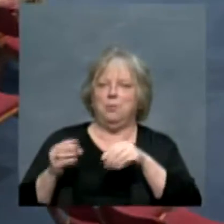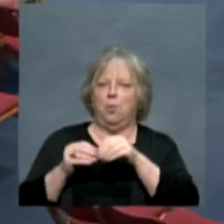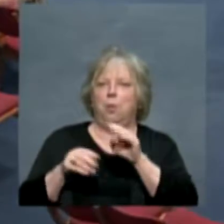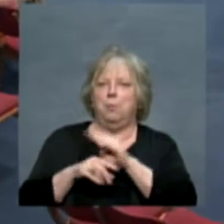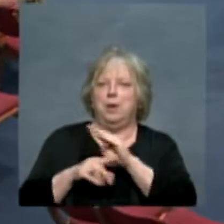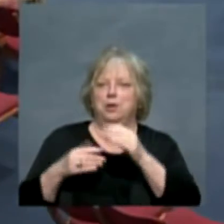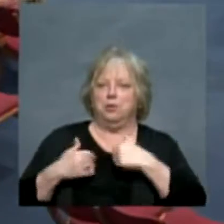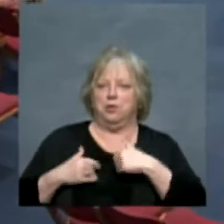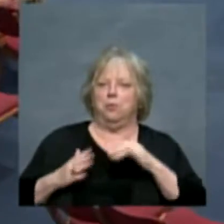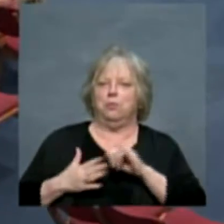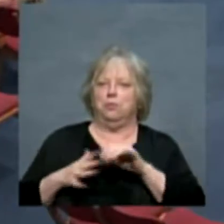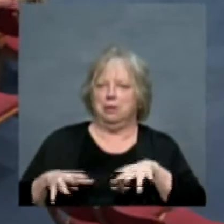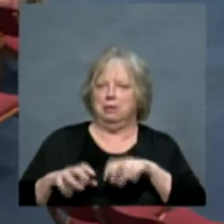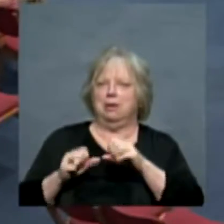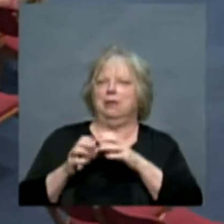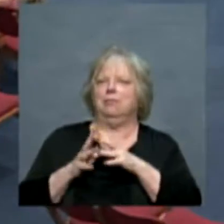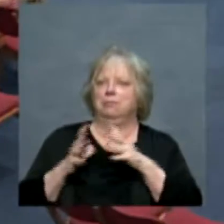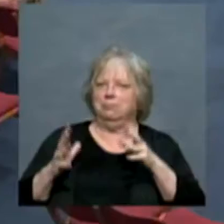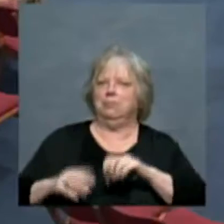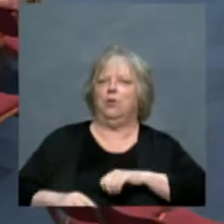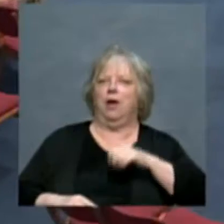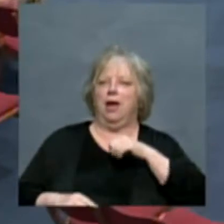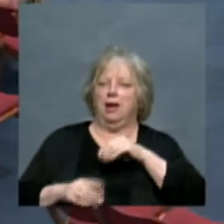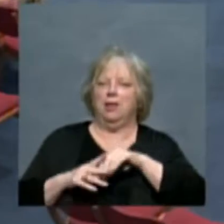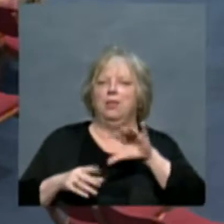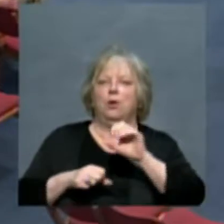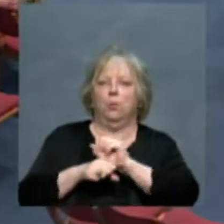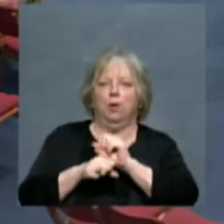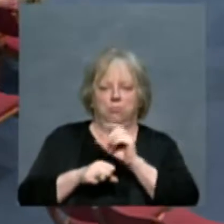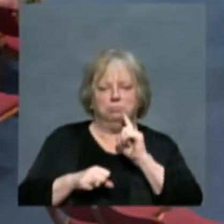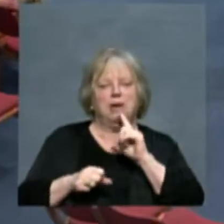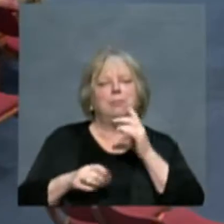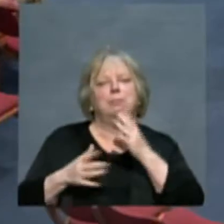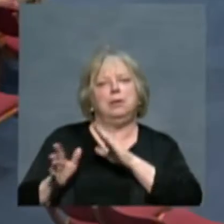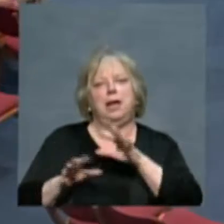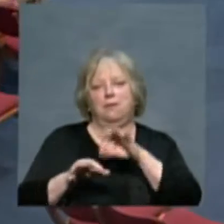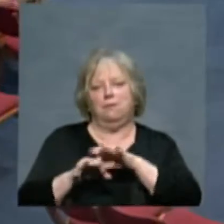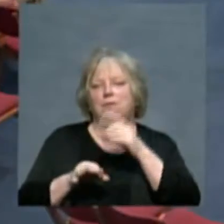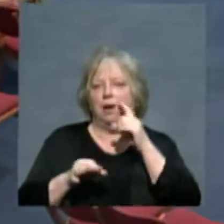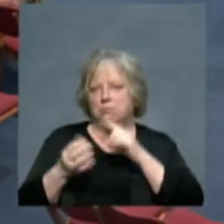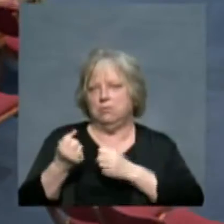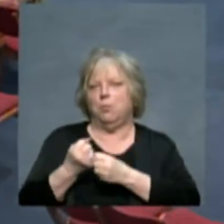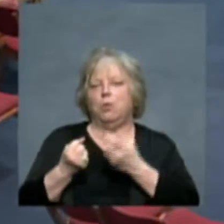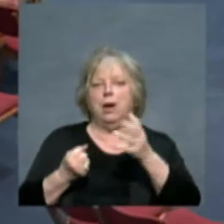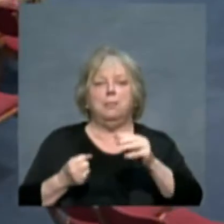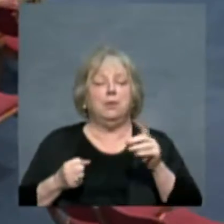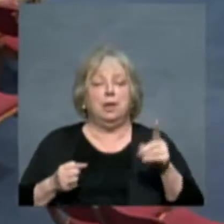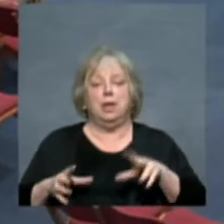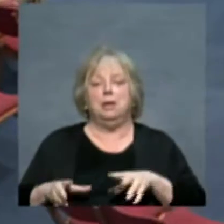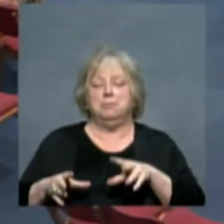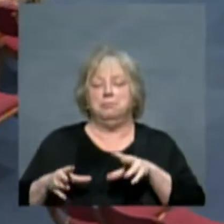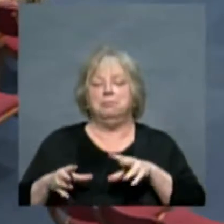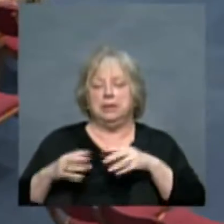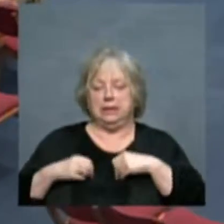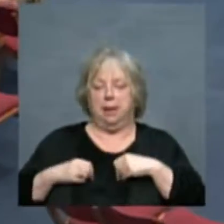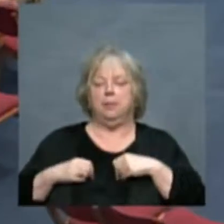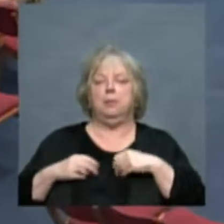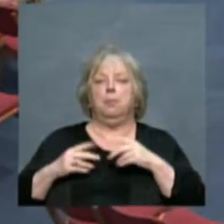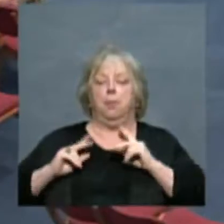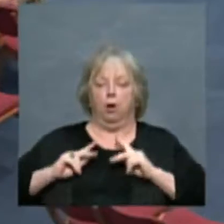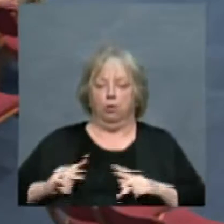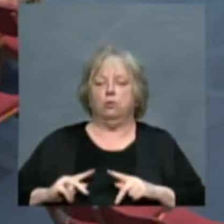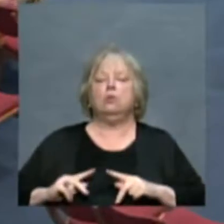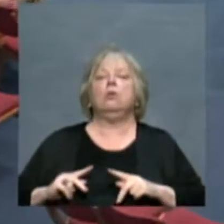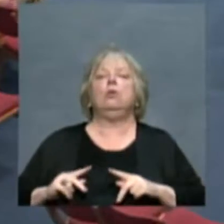owners that take that much pride in their work when they get upset. He takes personal ownership in this. Absolutely. And this is